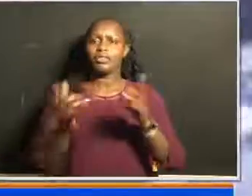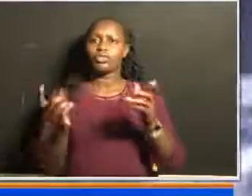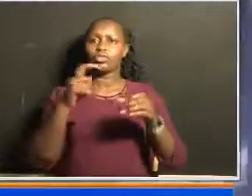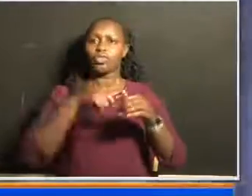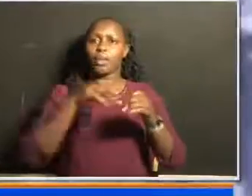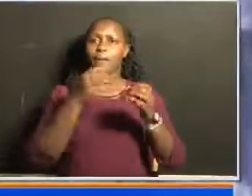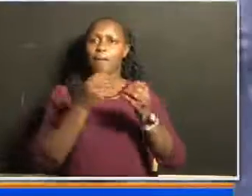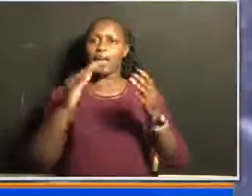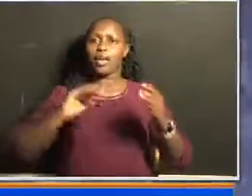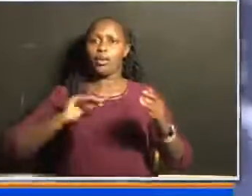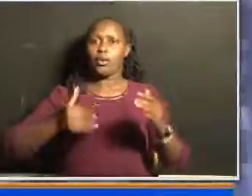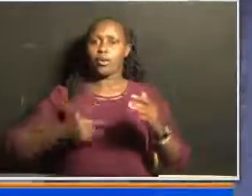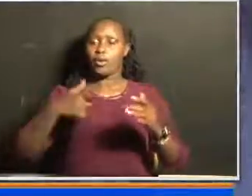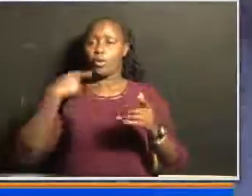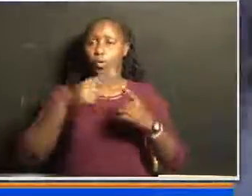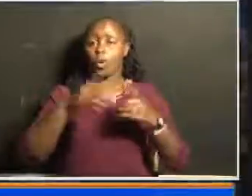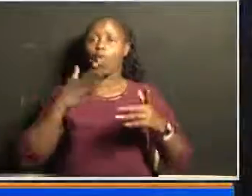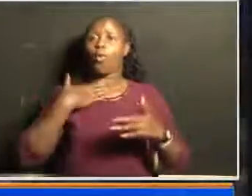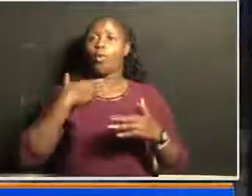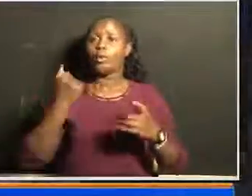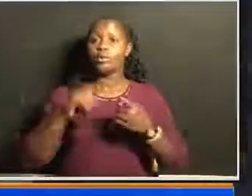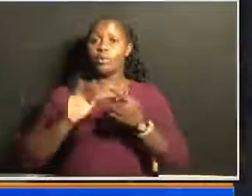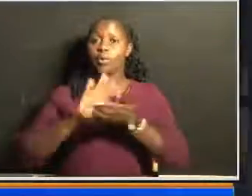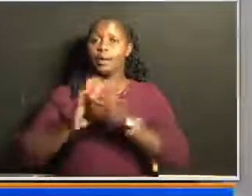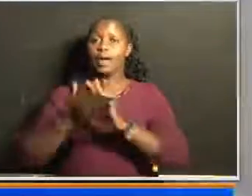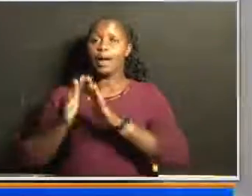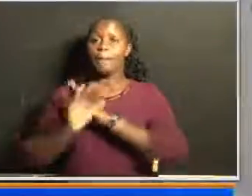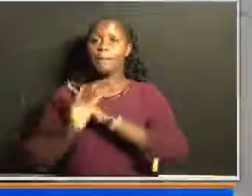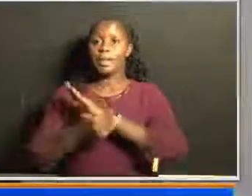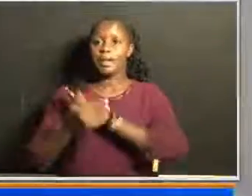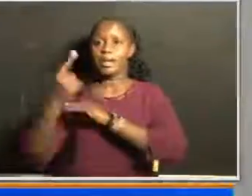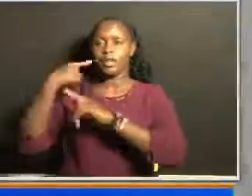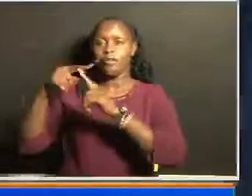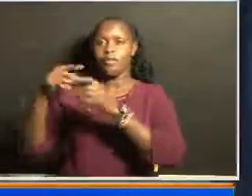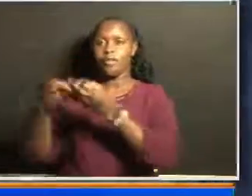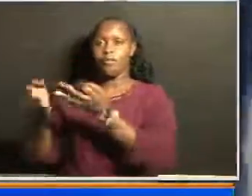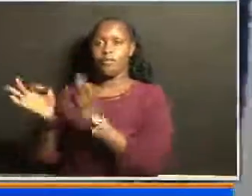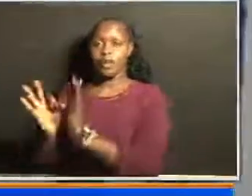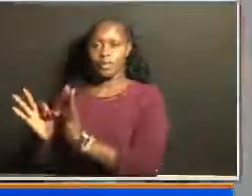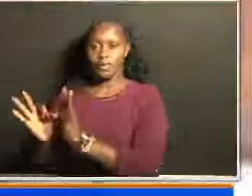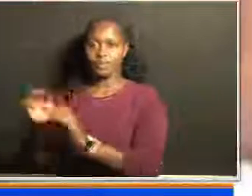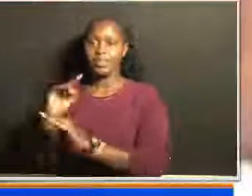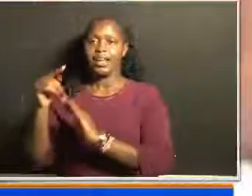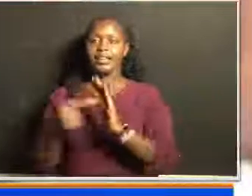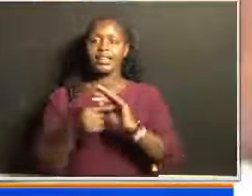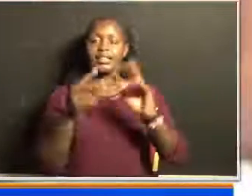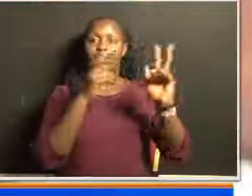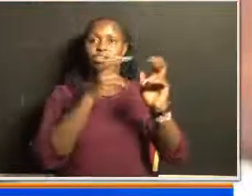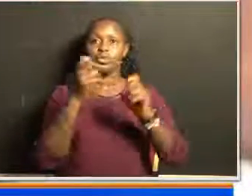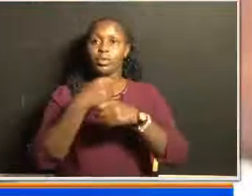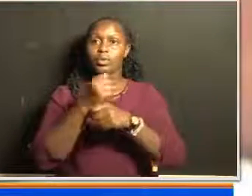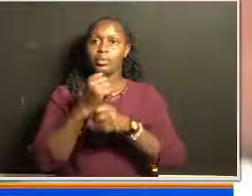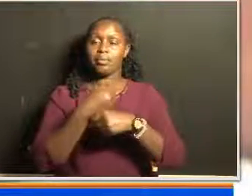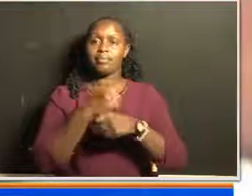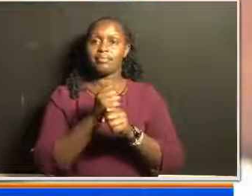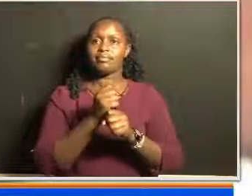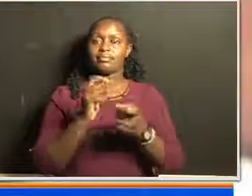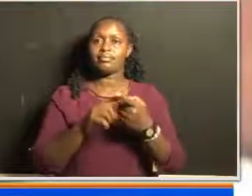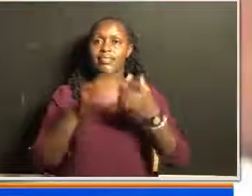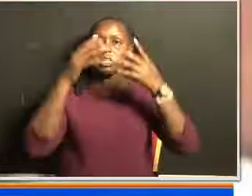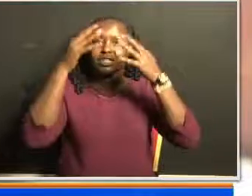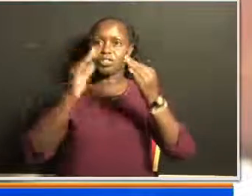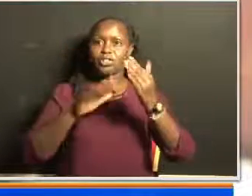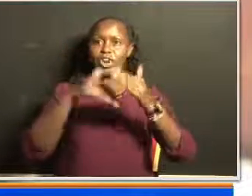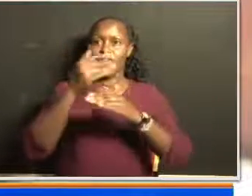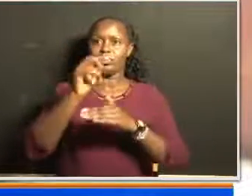carry other people's pregnancies, an issue that has taken her 2 years to think about. I met the lady and she gave me her